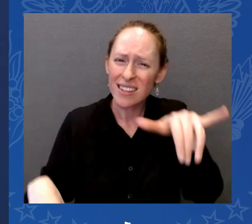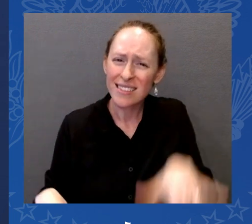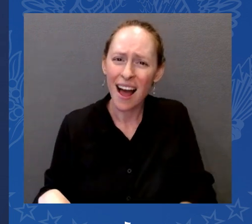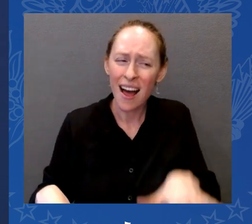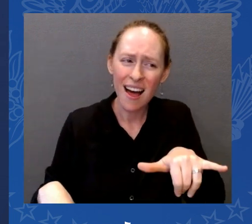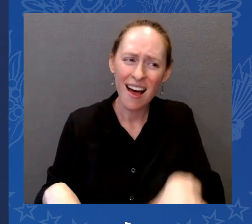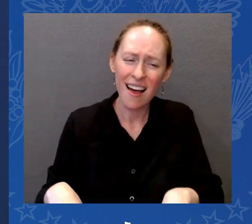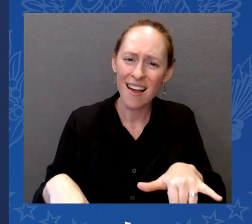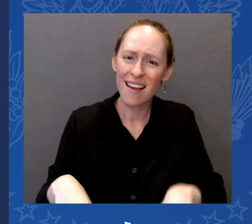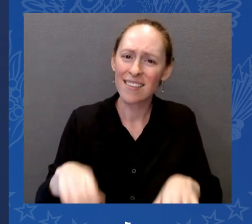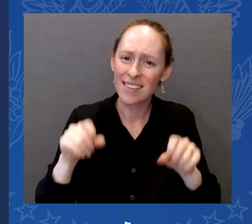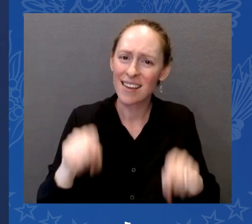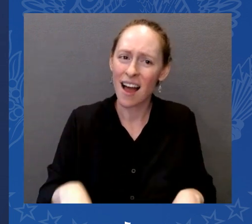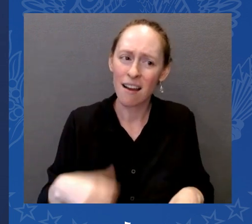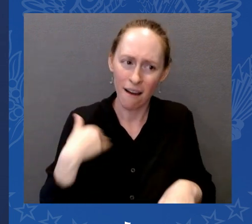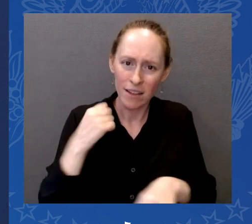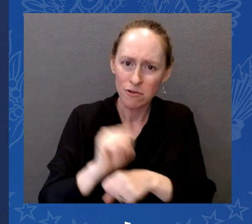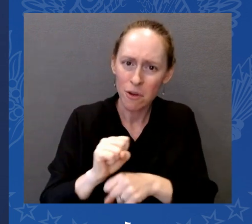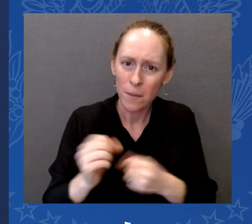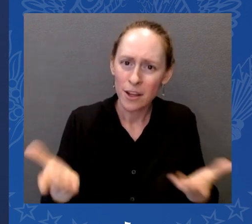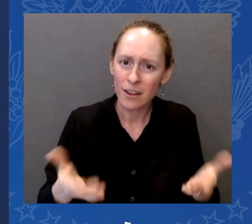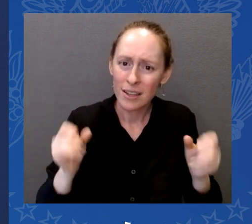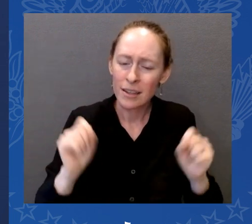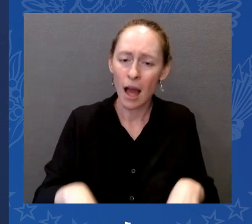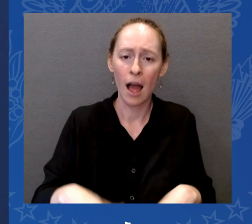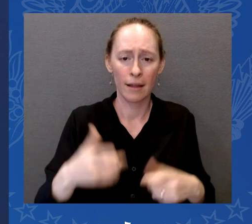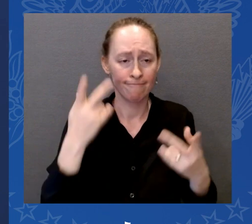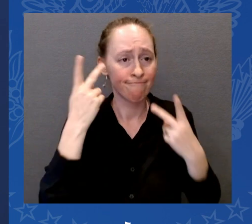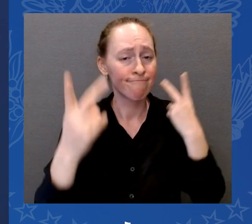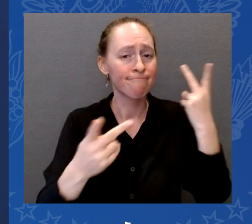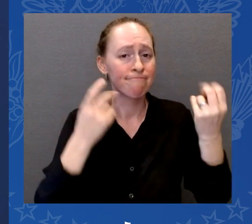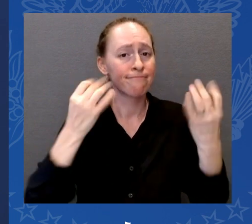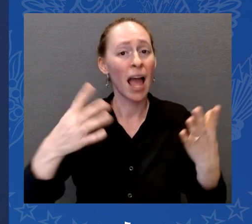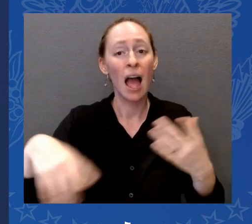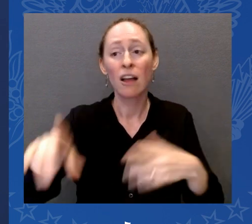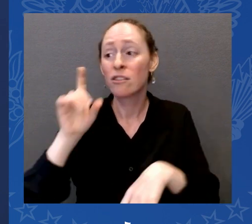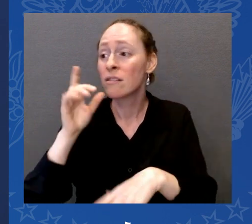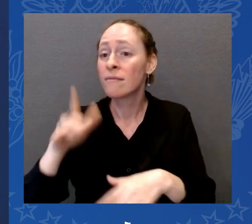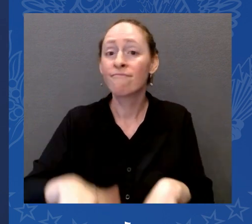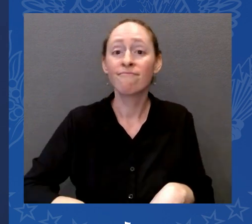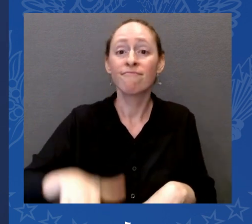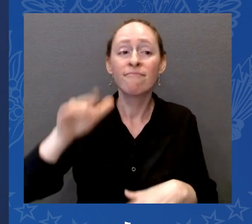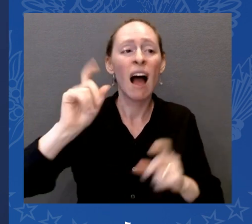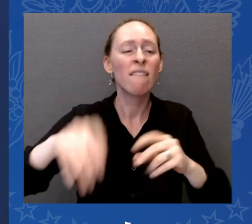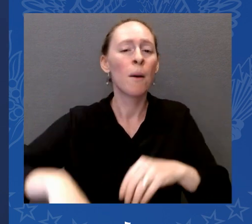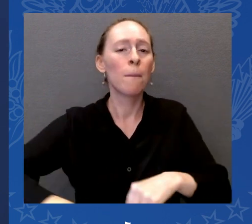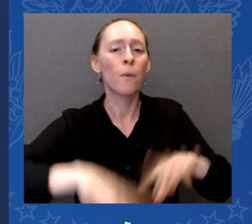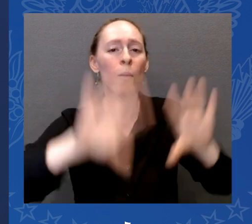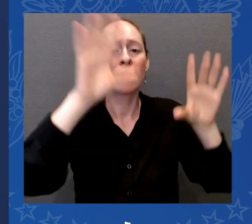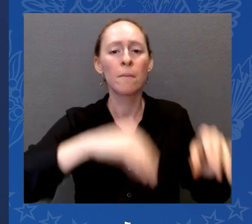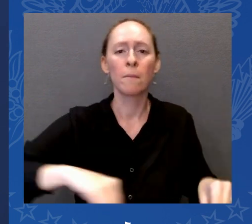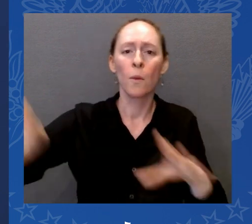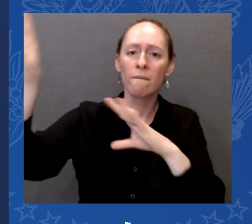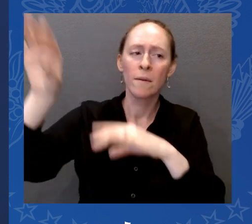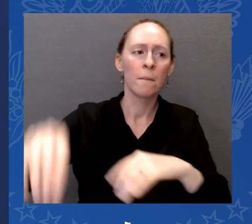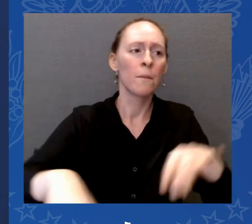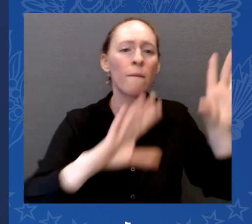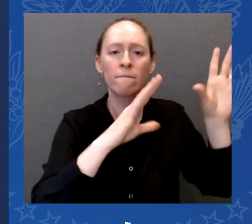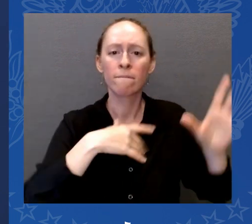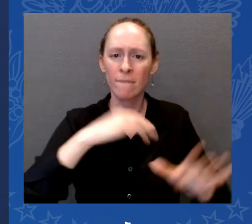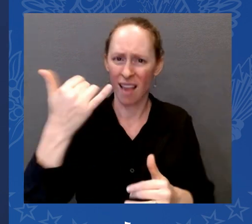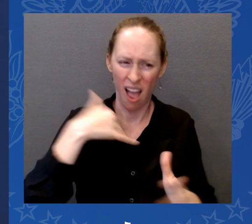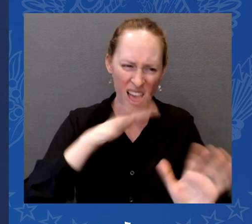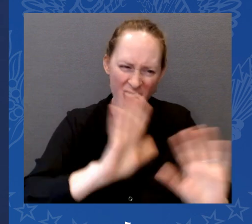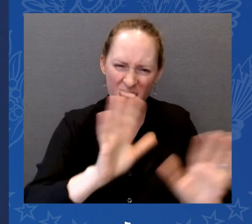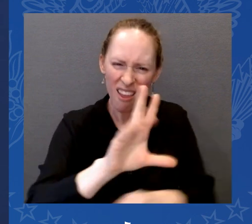didn't have that. So we have that now, and I'm able to go ahead and say that to them, look them right in the eye and say that to them, and also